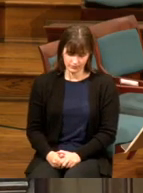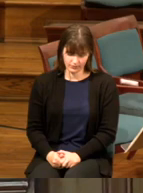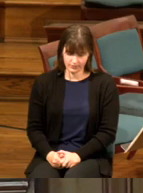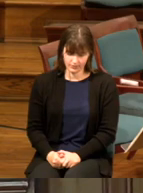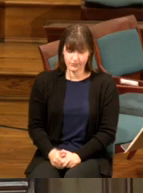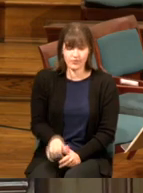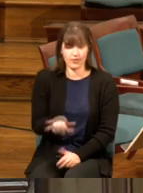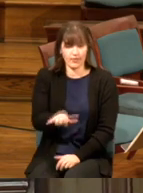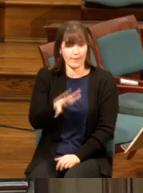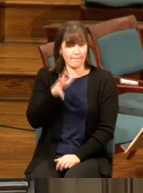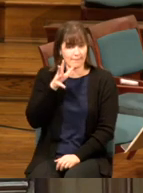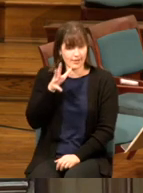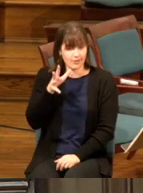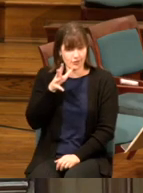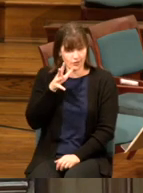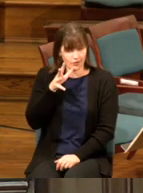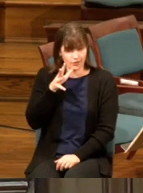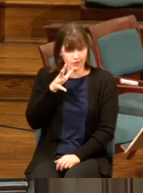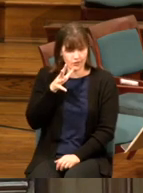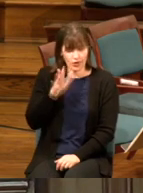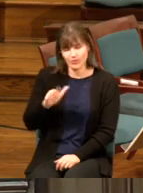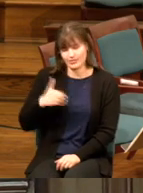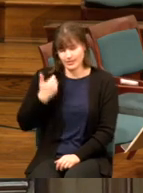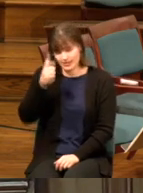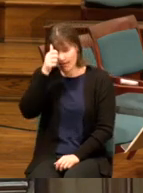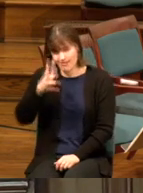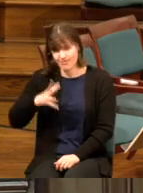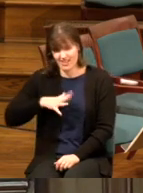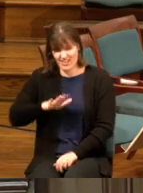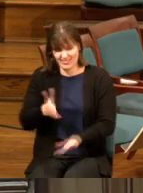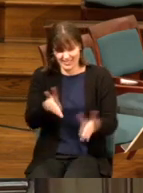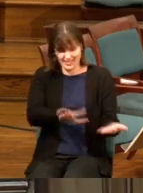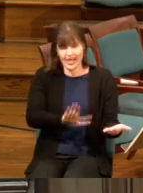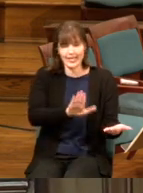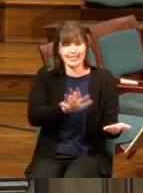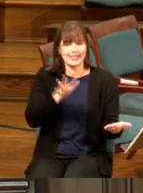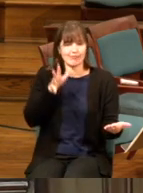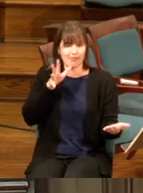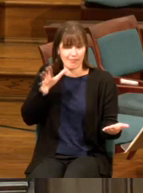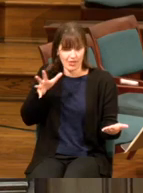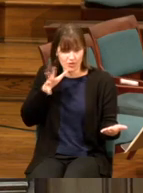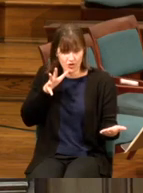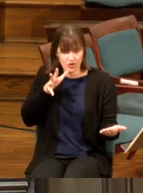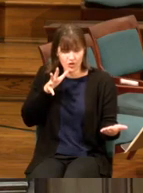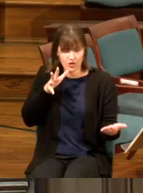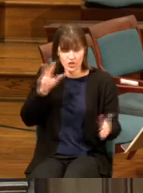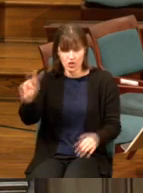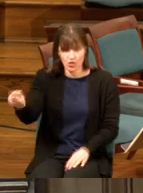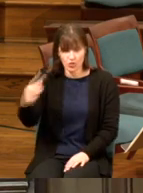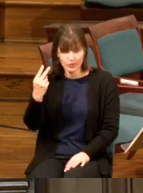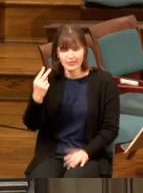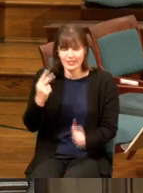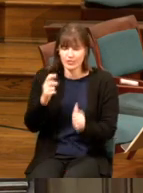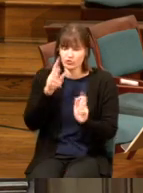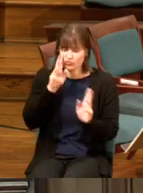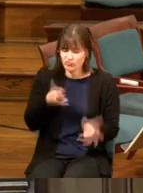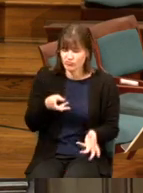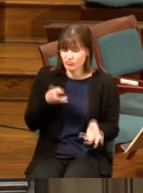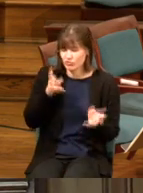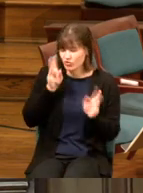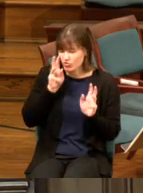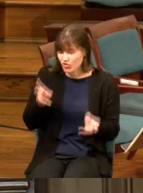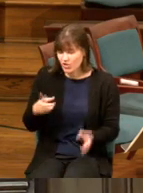The mother of the young man who had passed away looked at Dan with tears in her eyes and